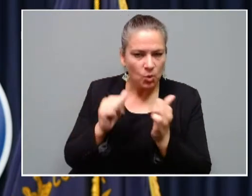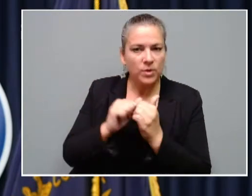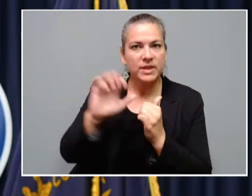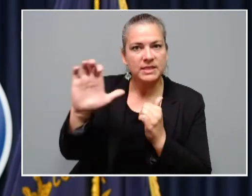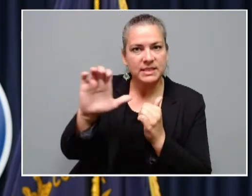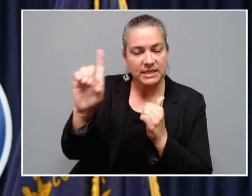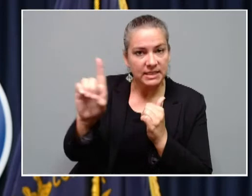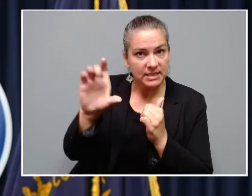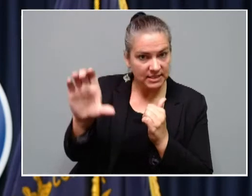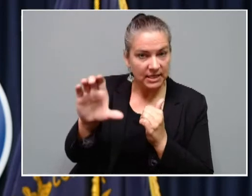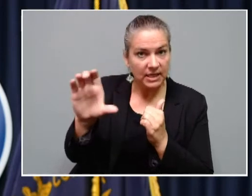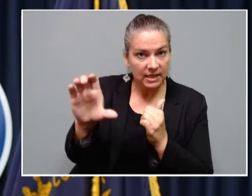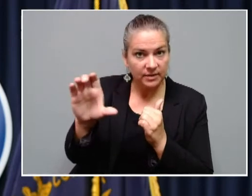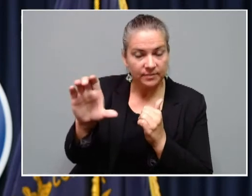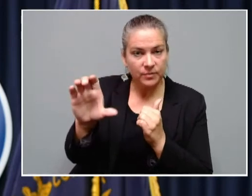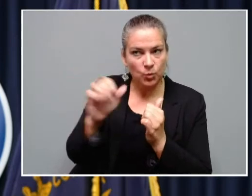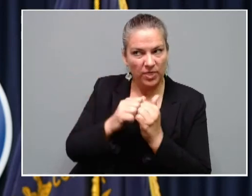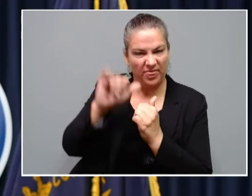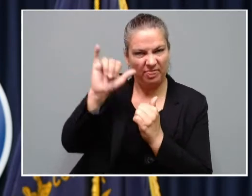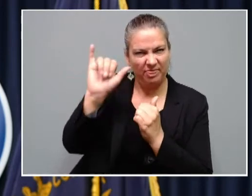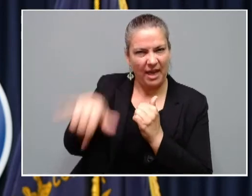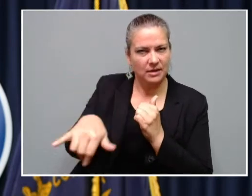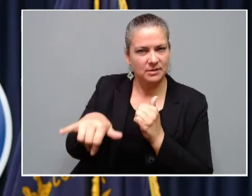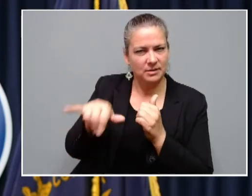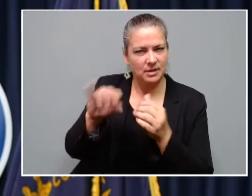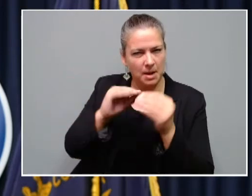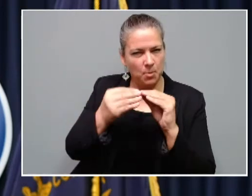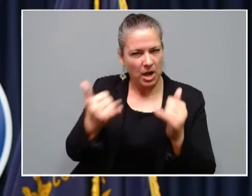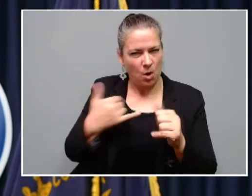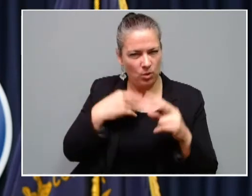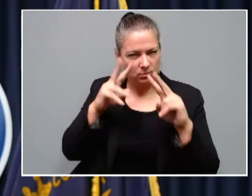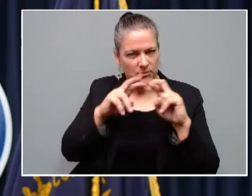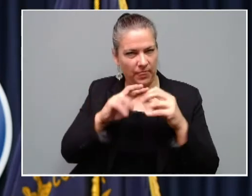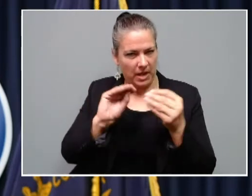over that as well.